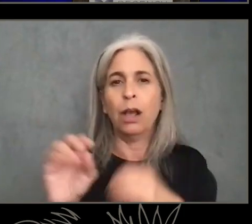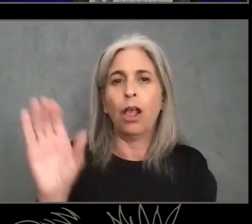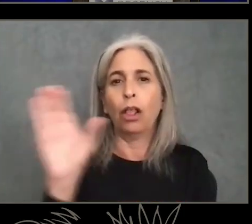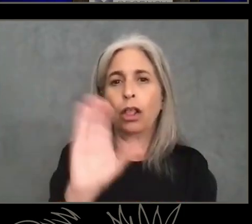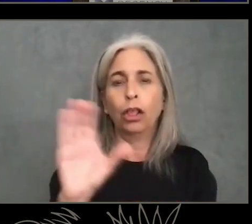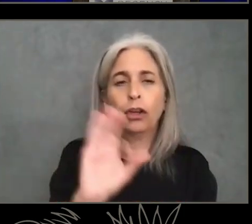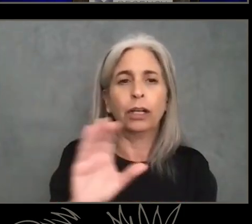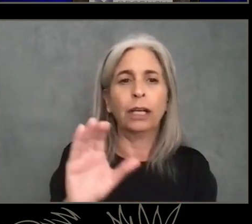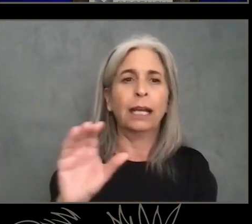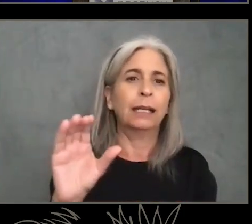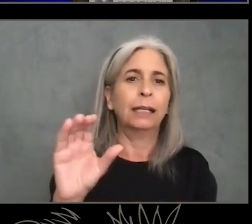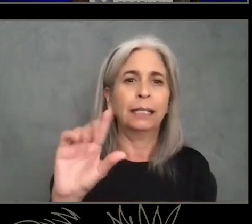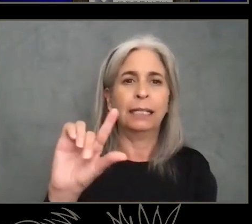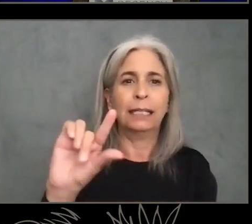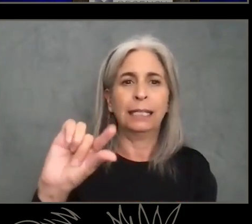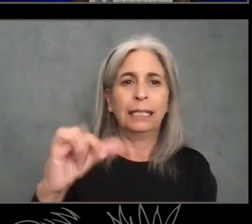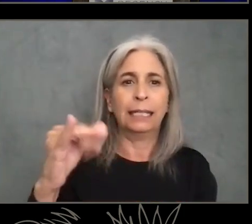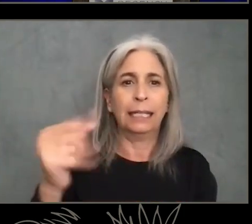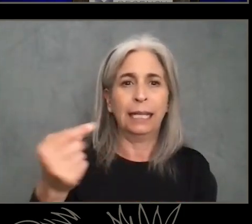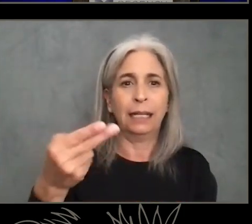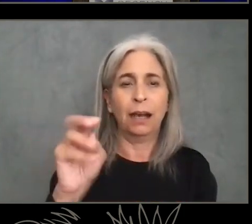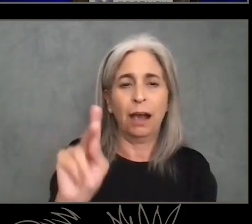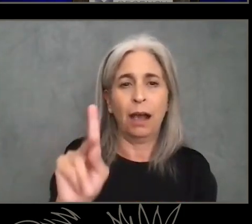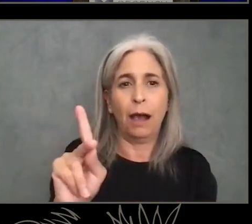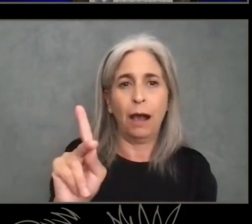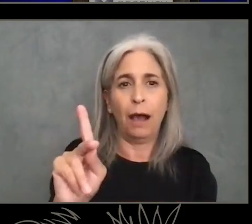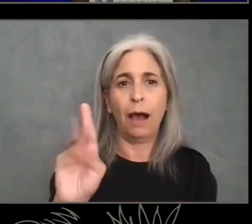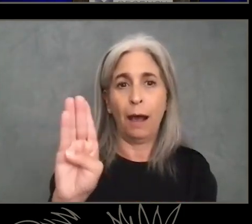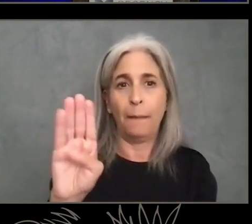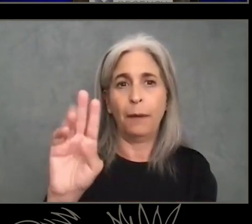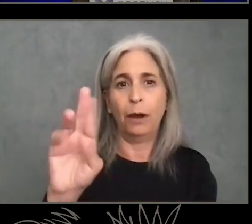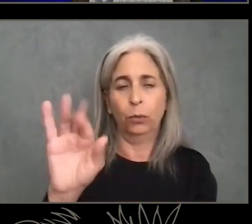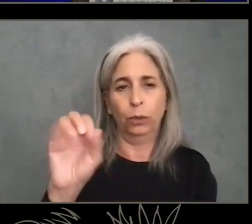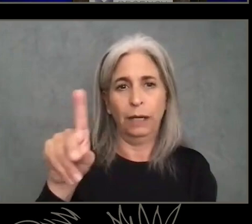repo and see how that works together.